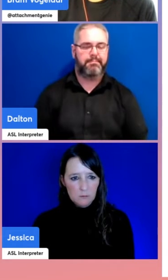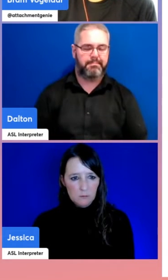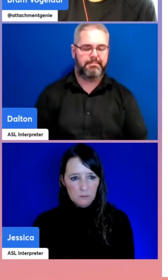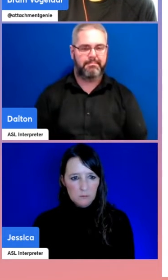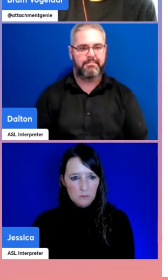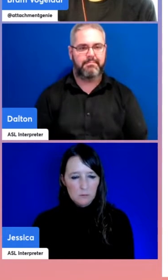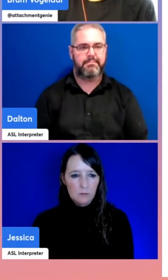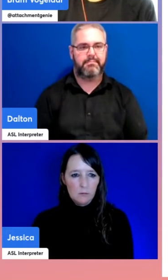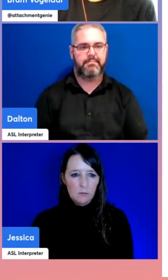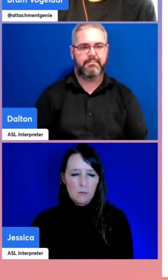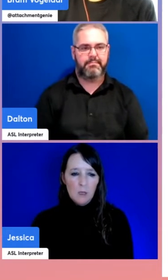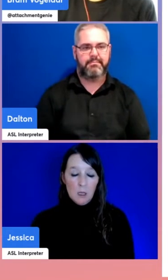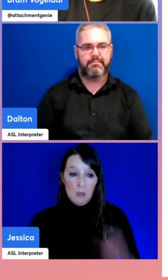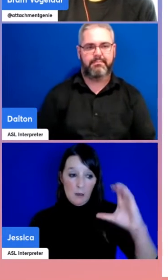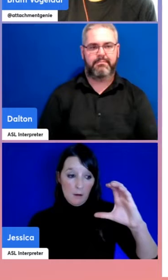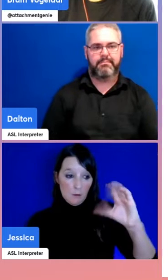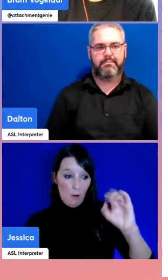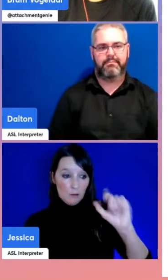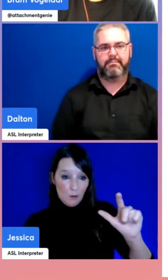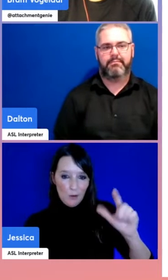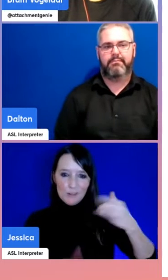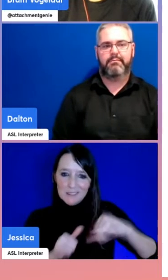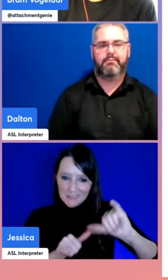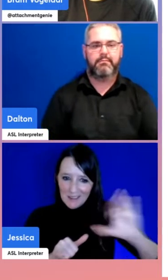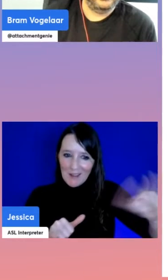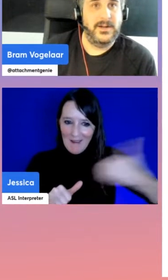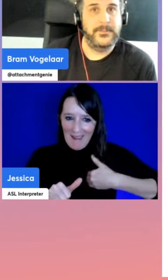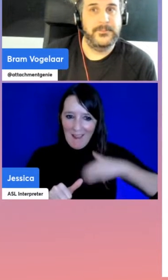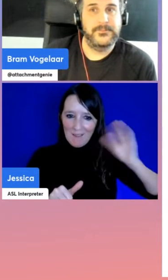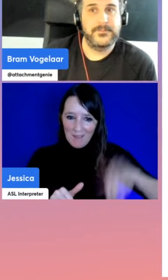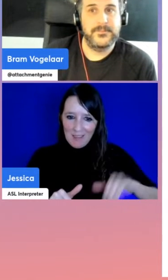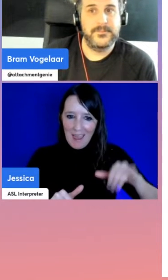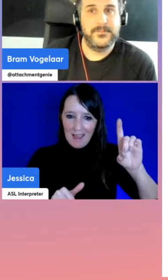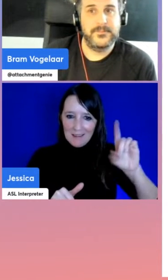in Consul, and we still have this dynamic port, which is